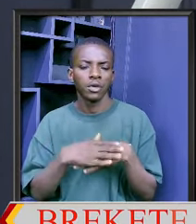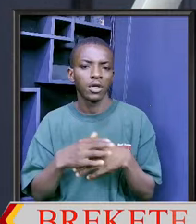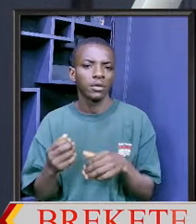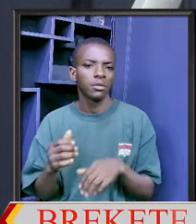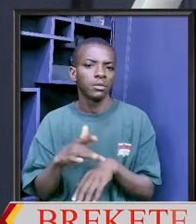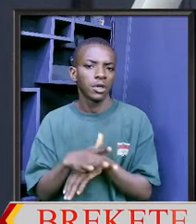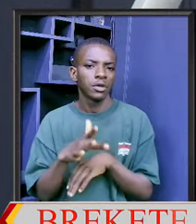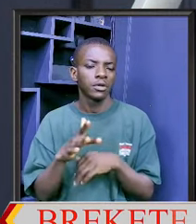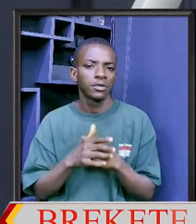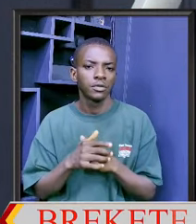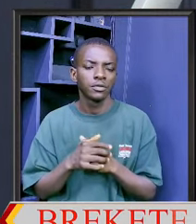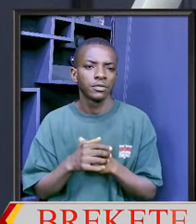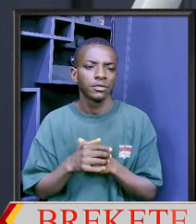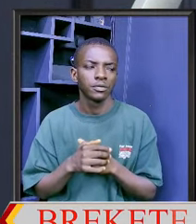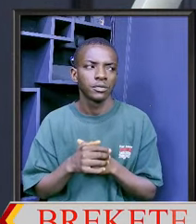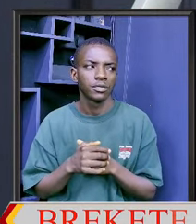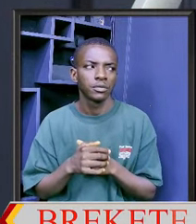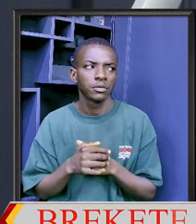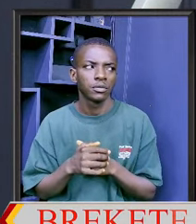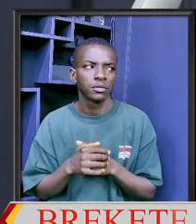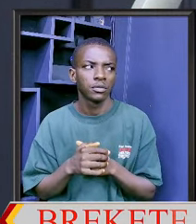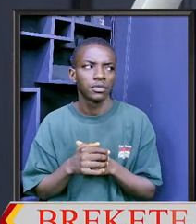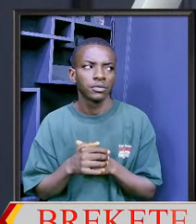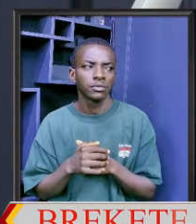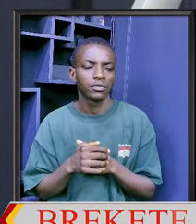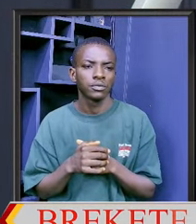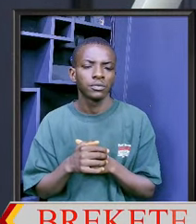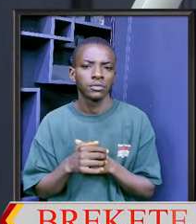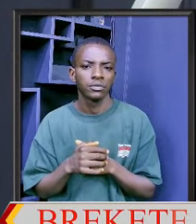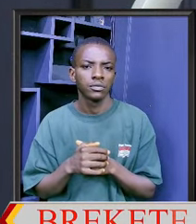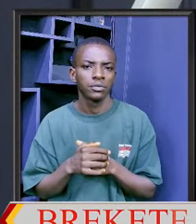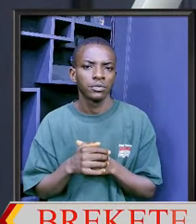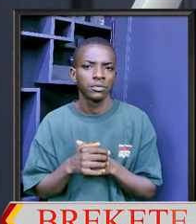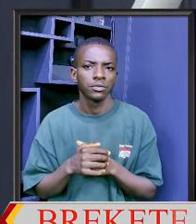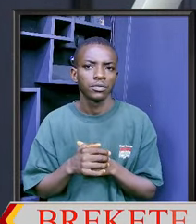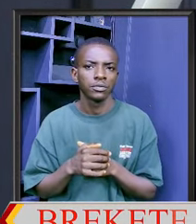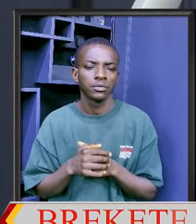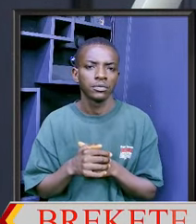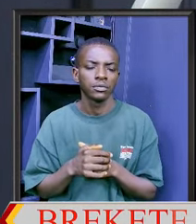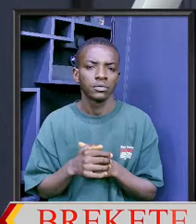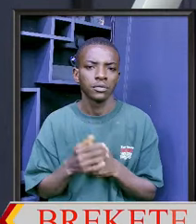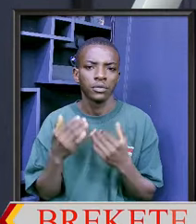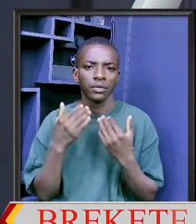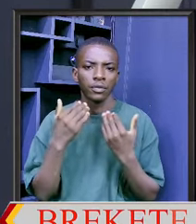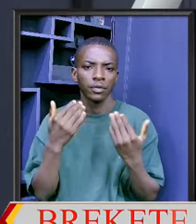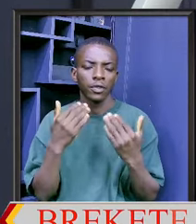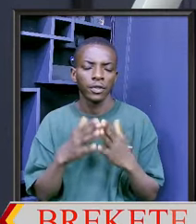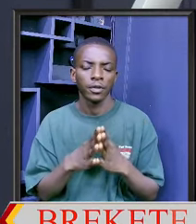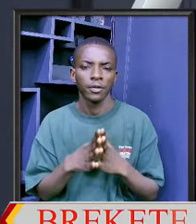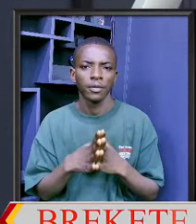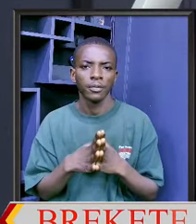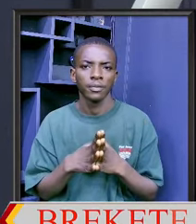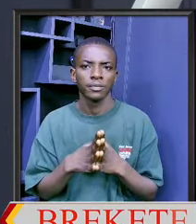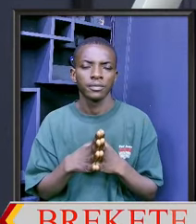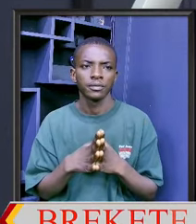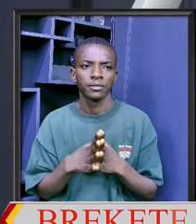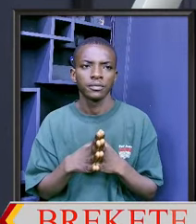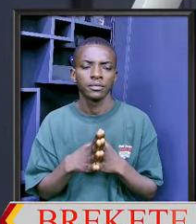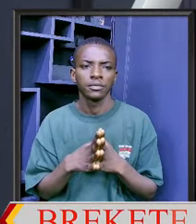immediately. Okay, sir. I go text you the number. Okay, sir. Thank you. You're welcome,